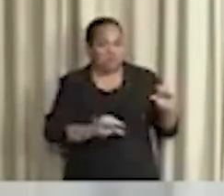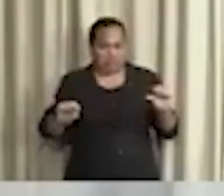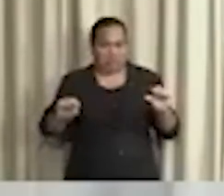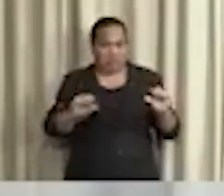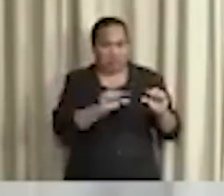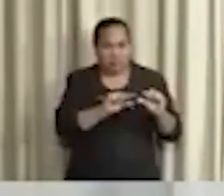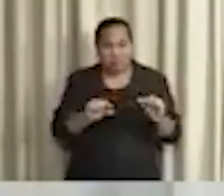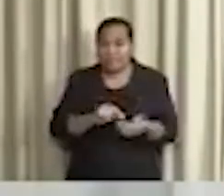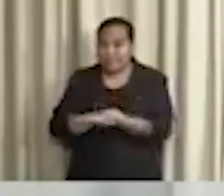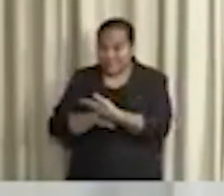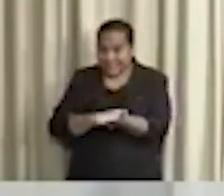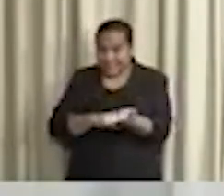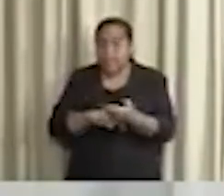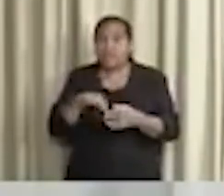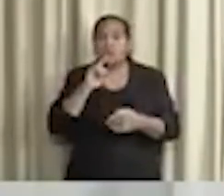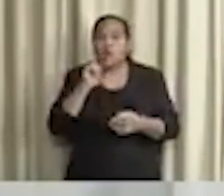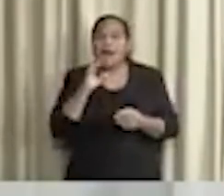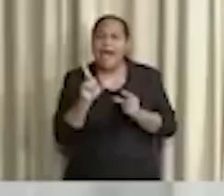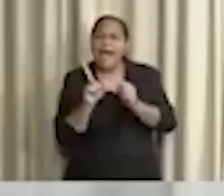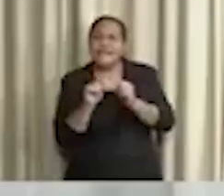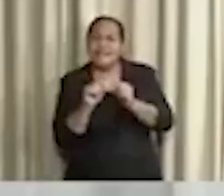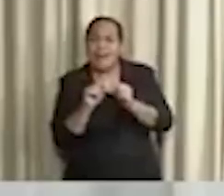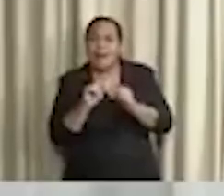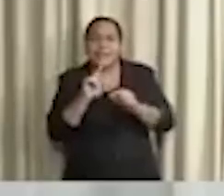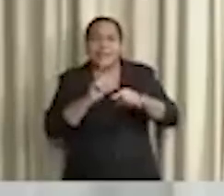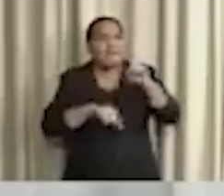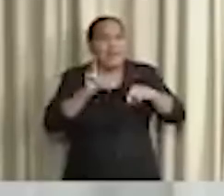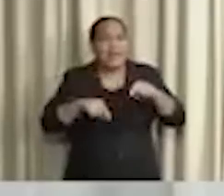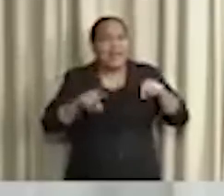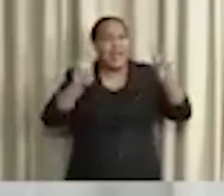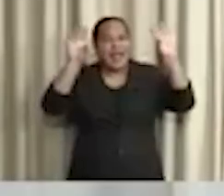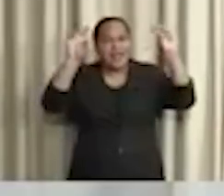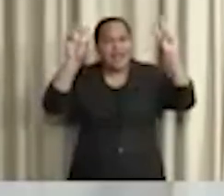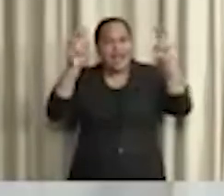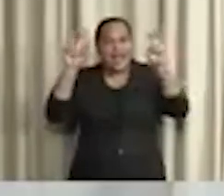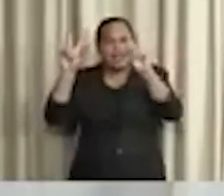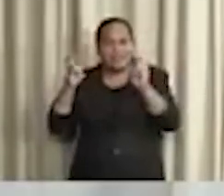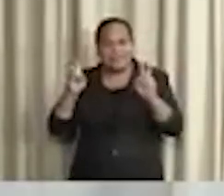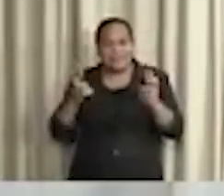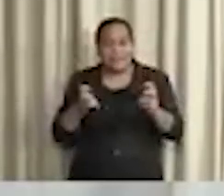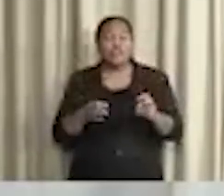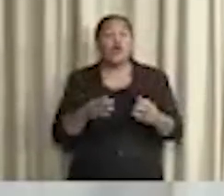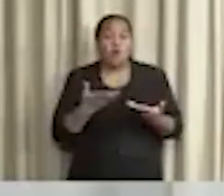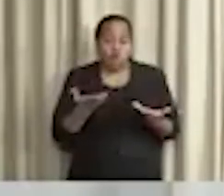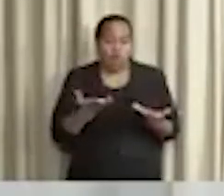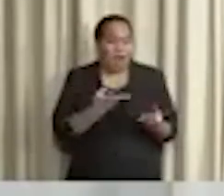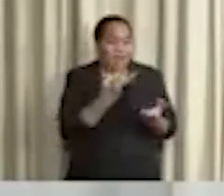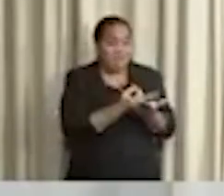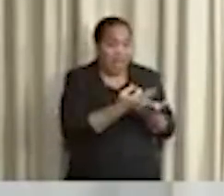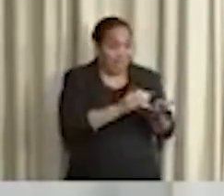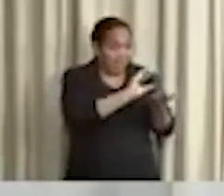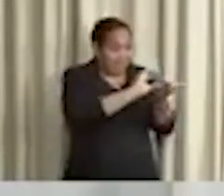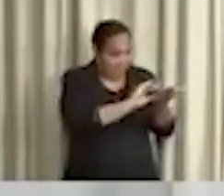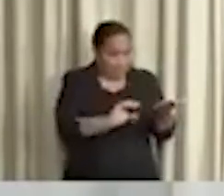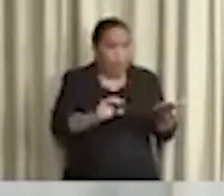provisions from within the budget, but different heads. The redeployment will allow the government to